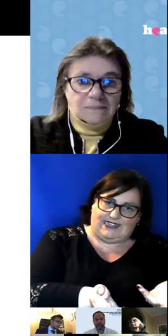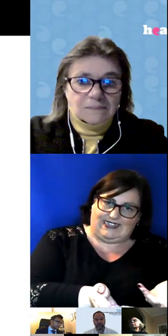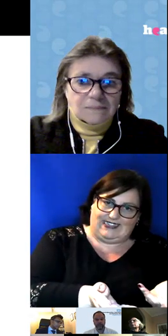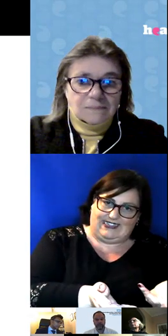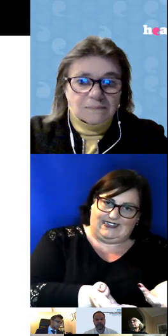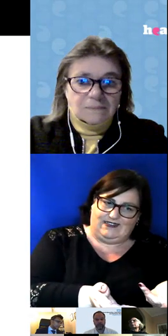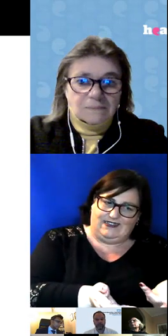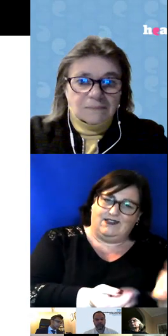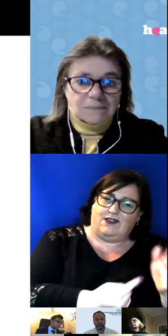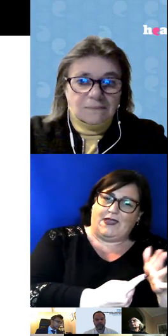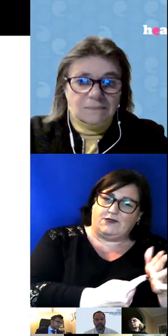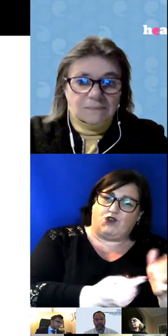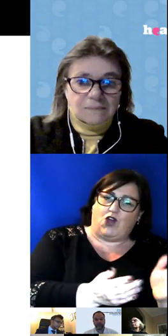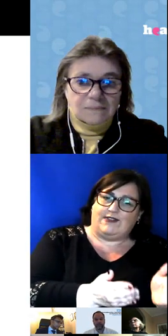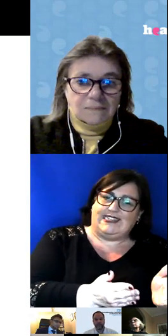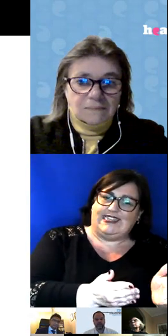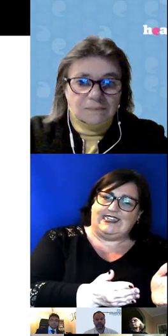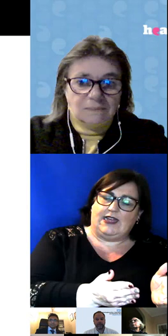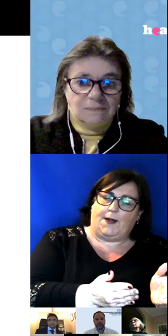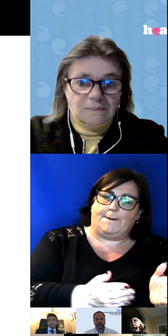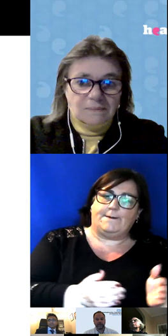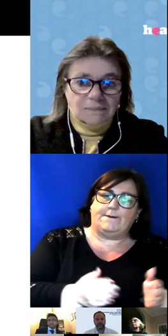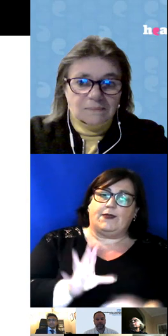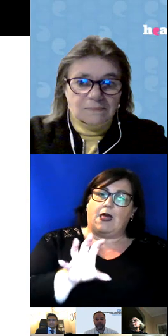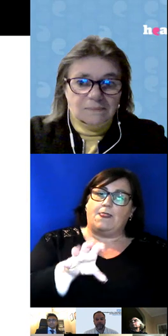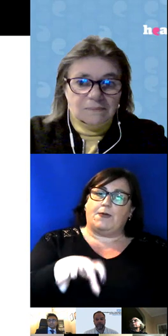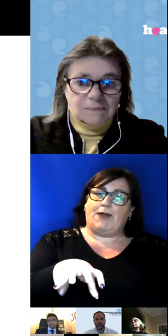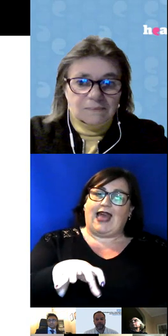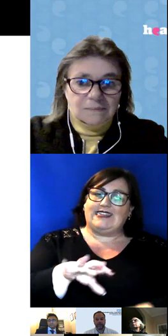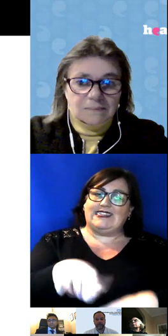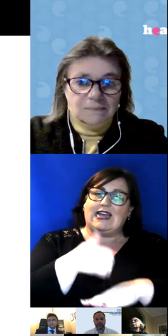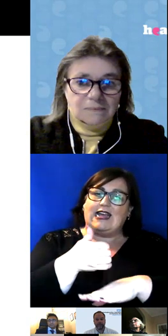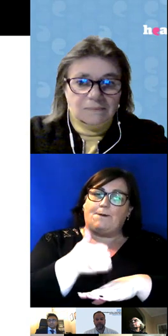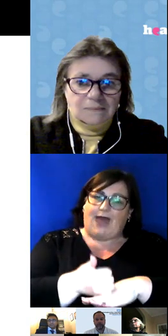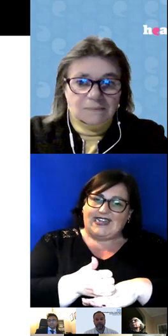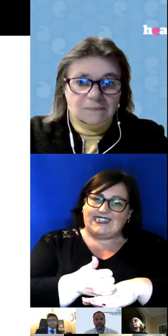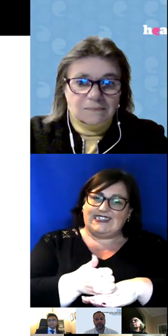The place-based partnership will include local councillors,